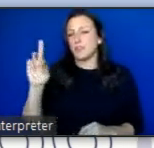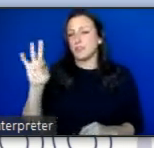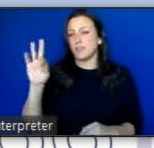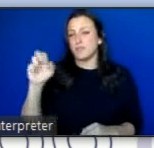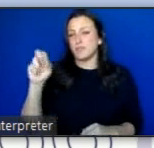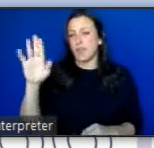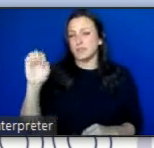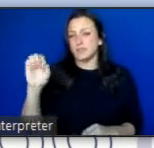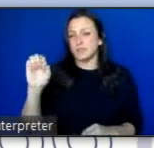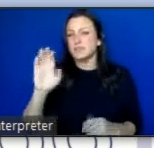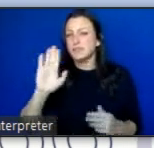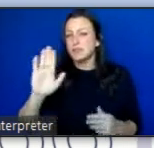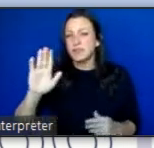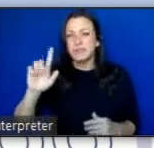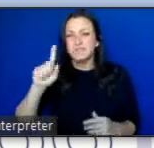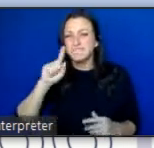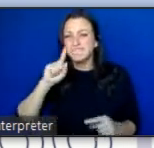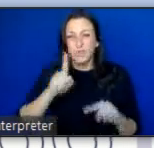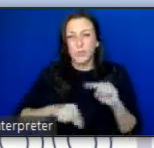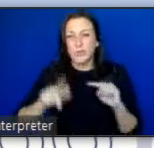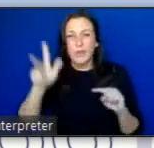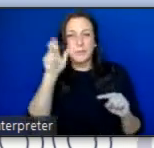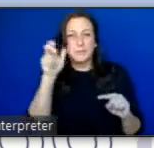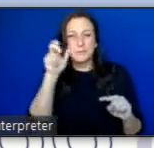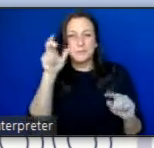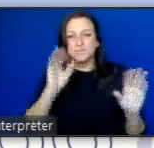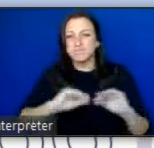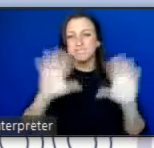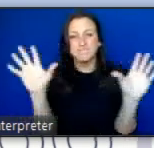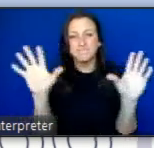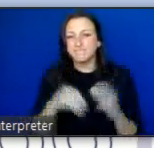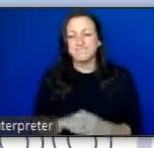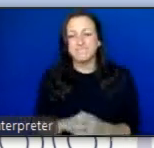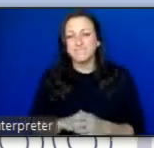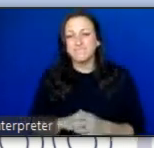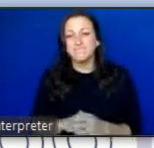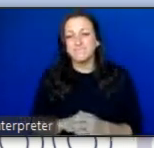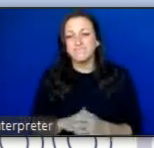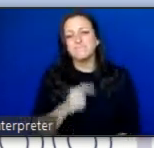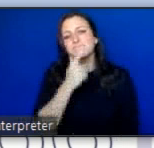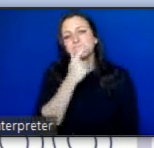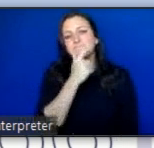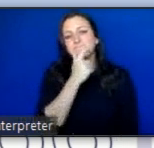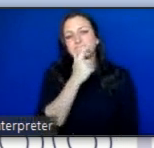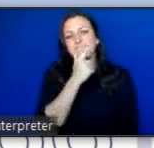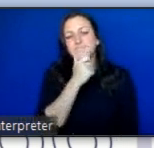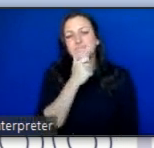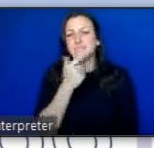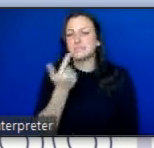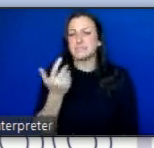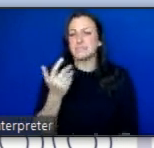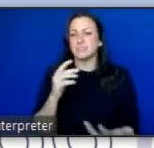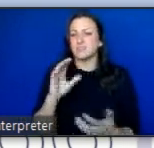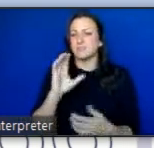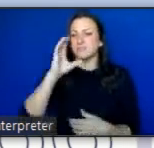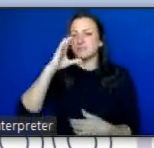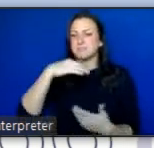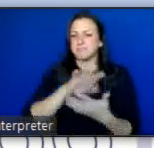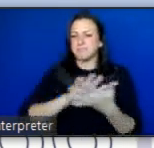audio isn't very clear. It's a little echoey,